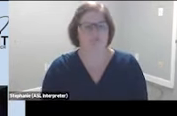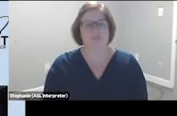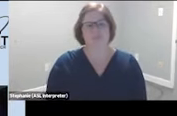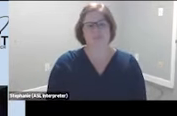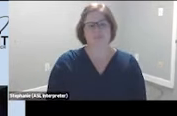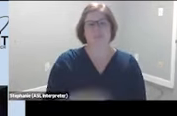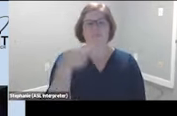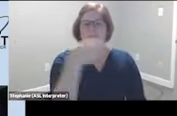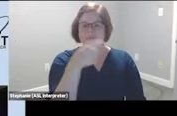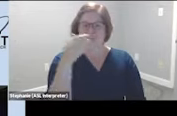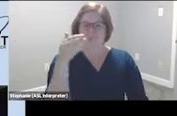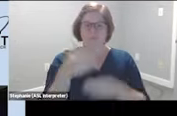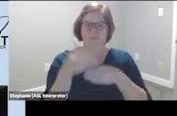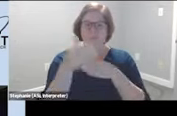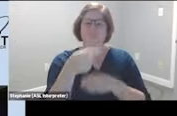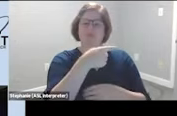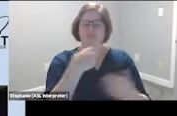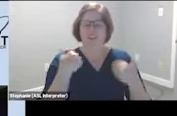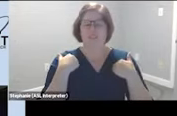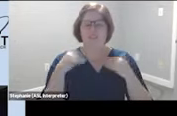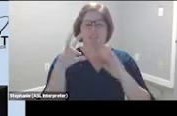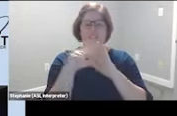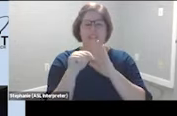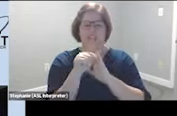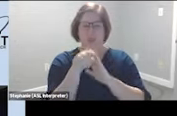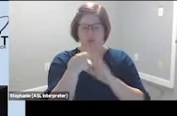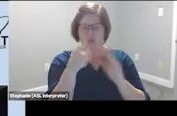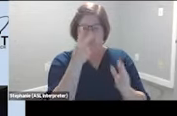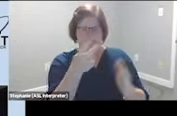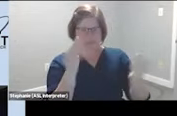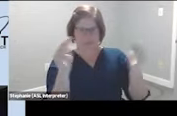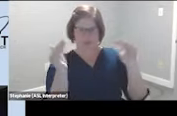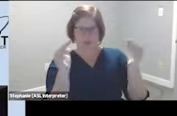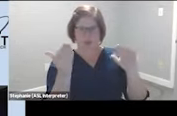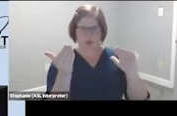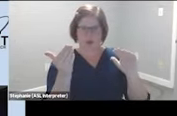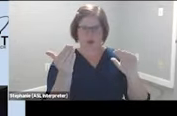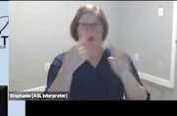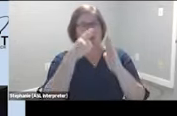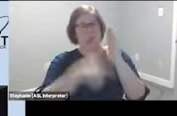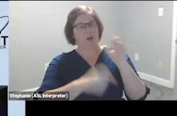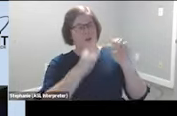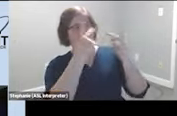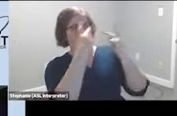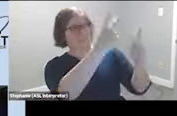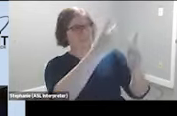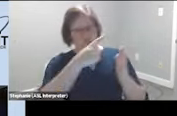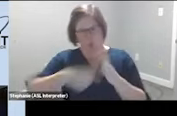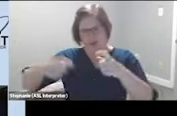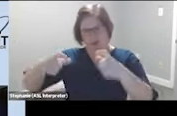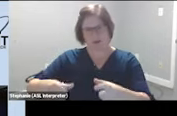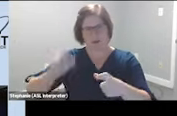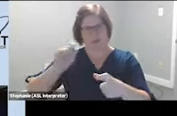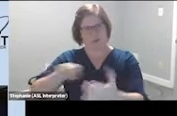a video that shows a recorded version of the solar eclipse. It is